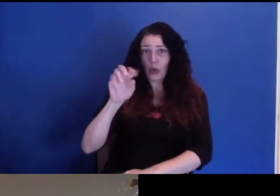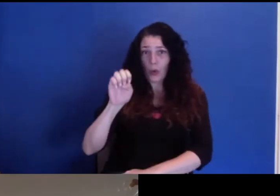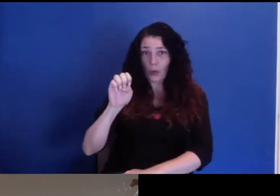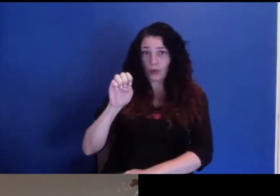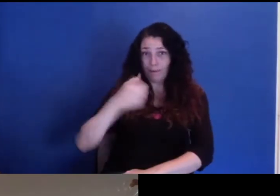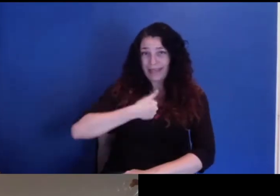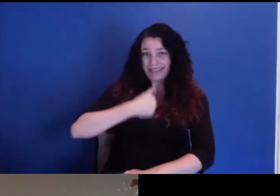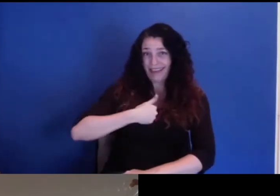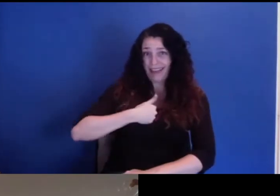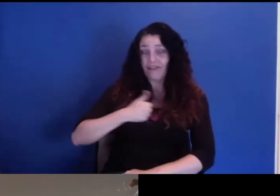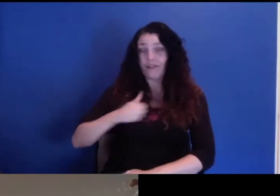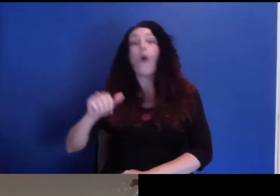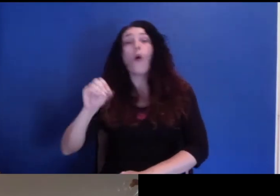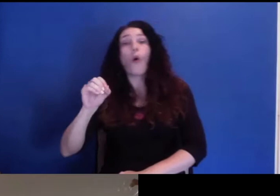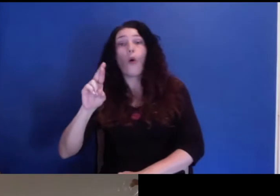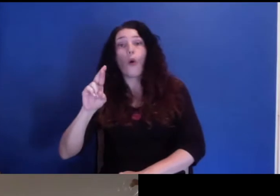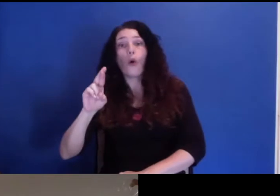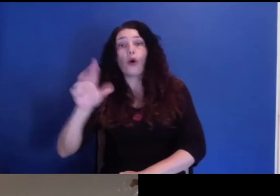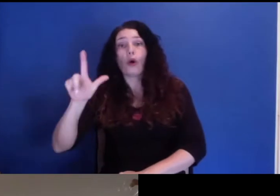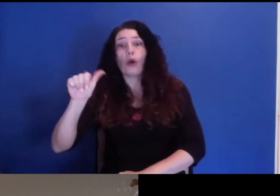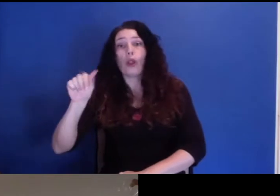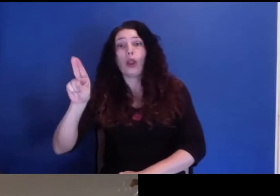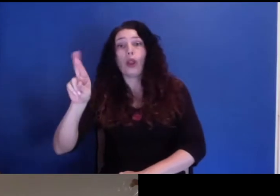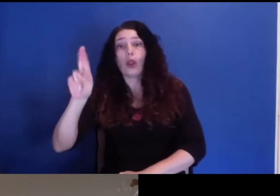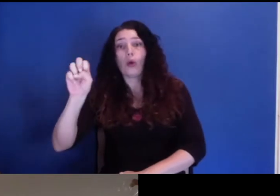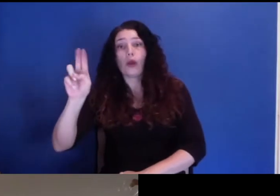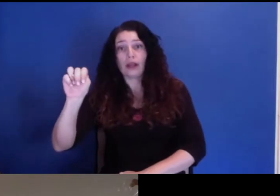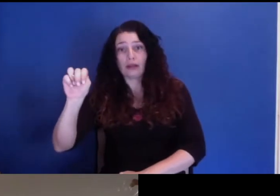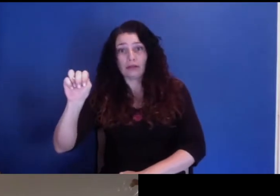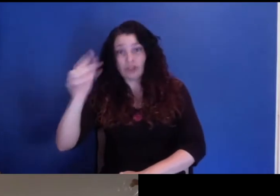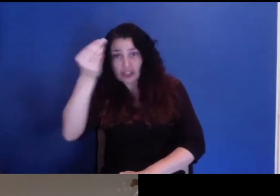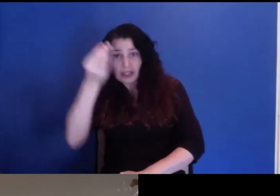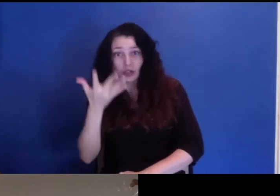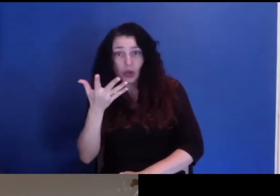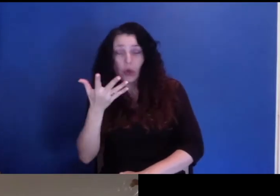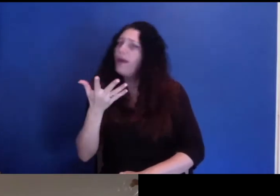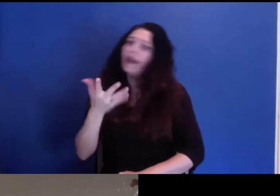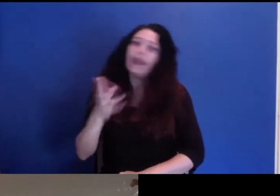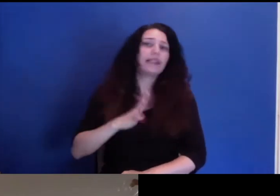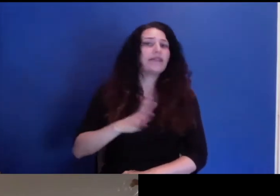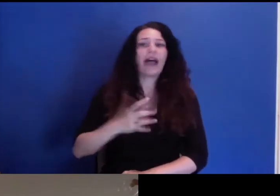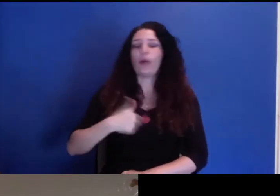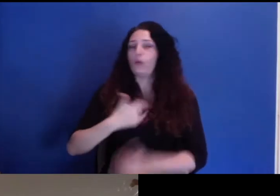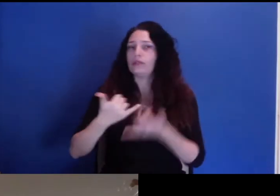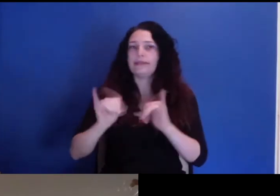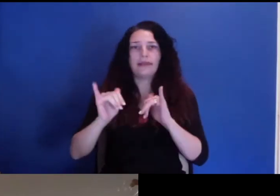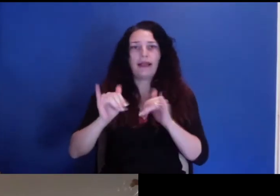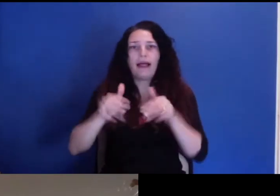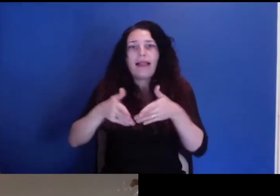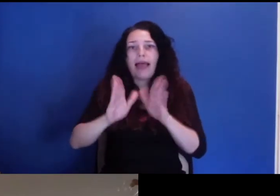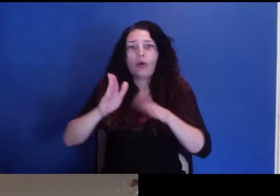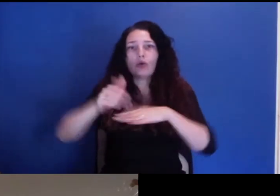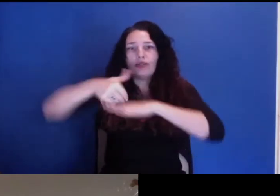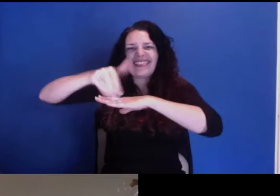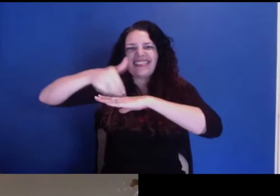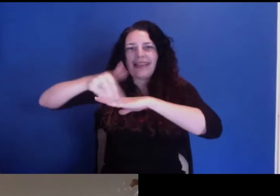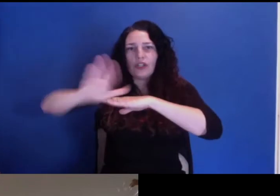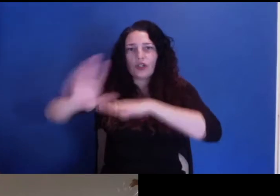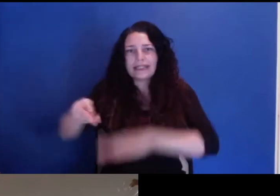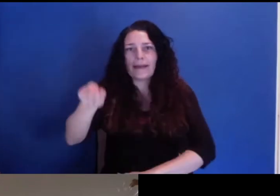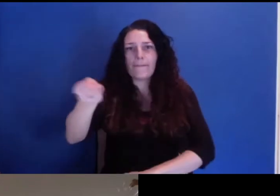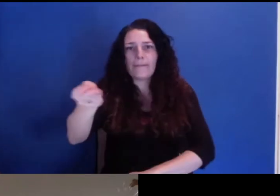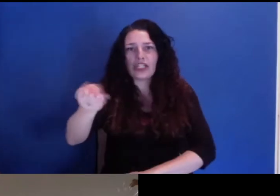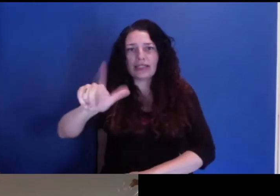know. And we'll still, let you send your submissions later on, but let us know that you want